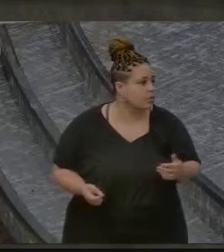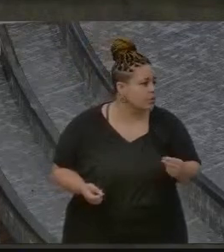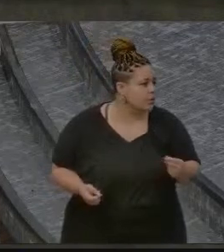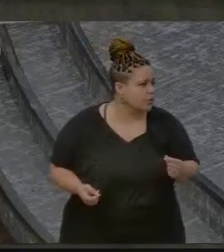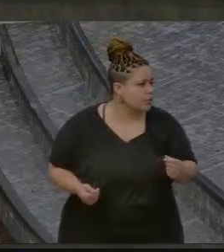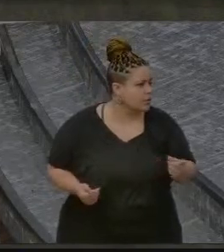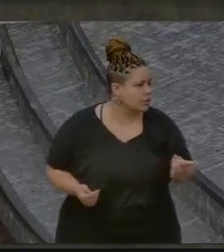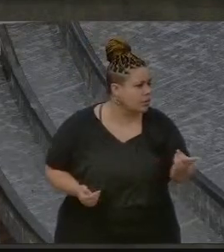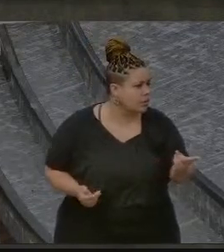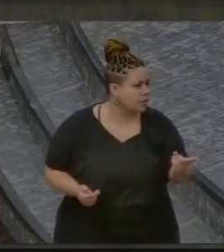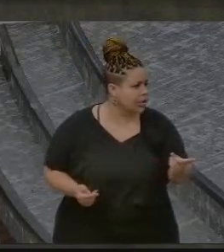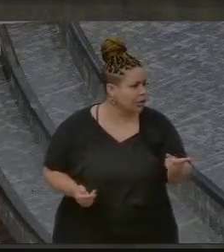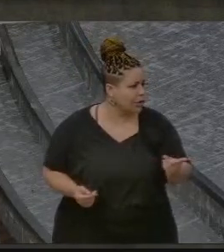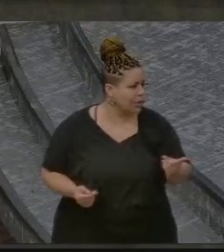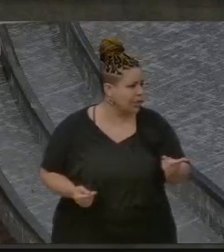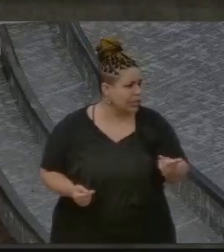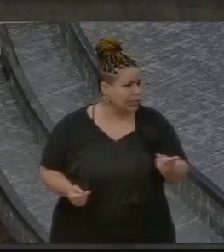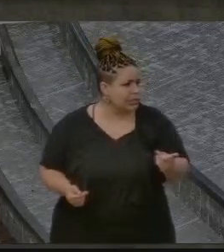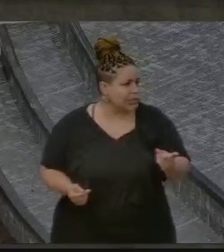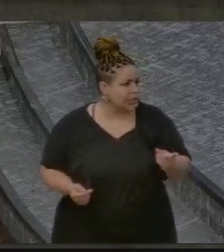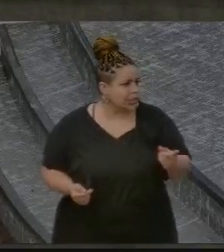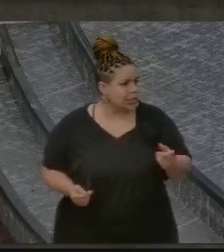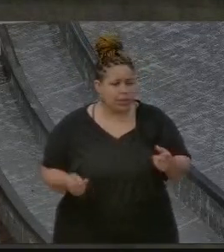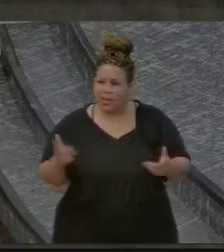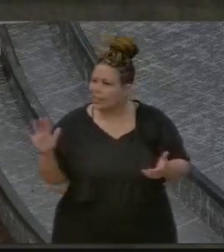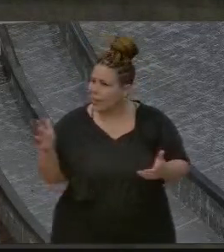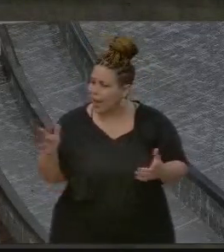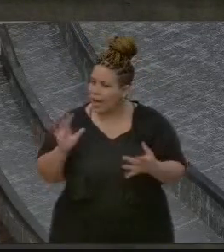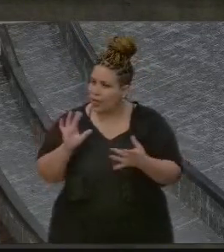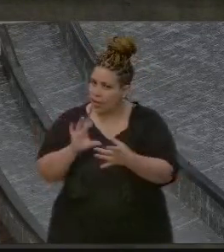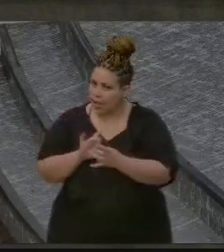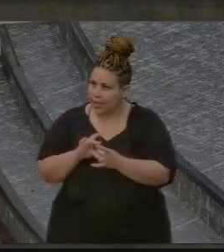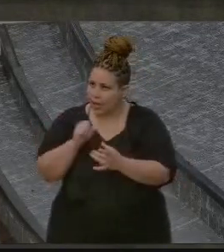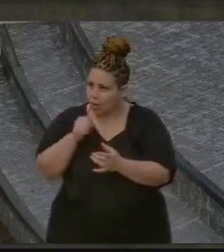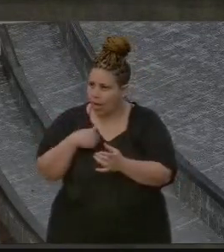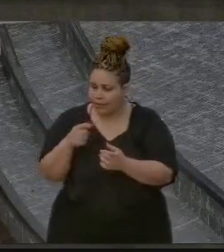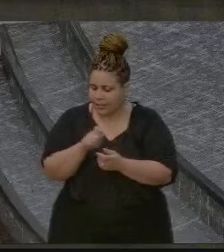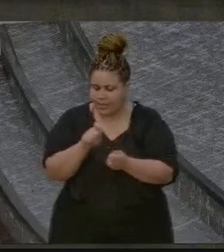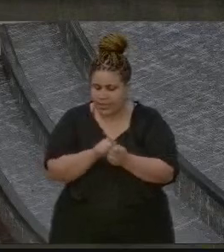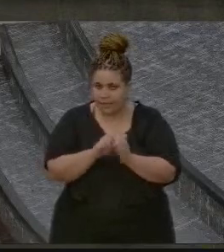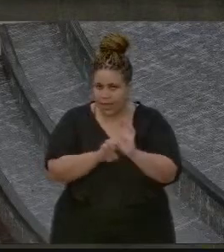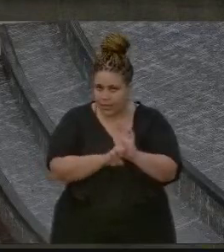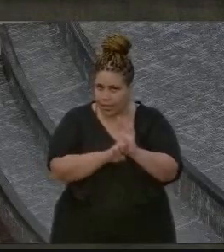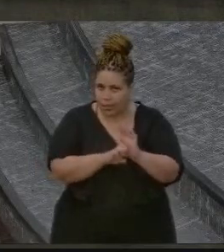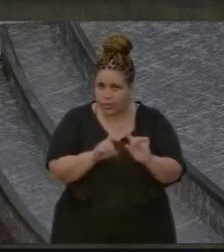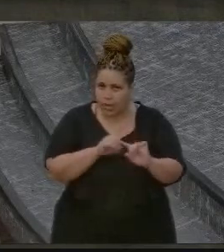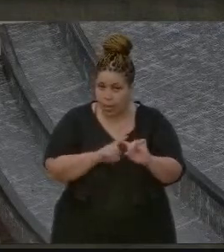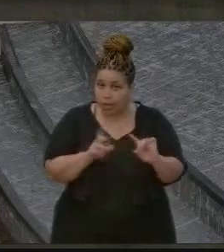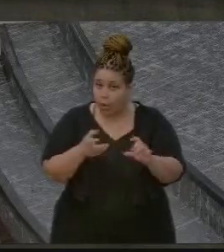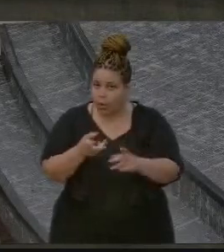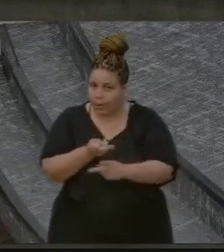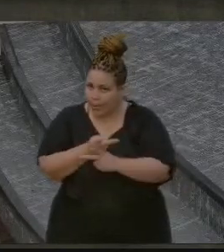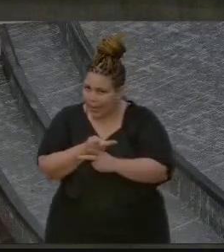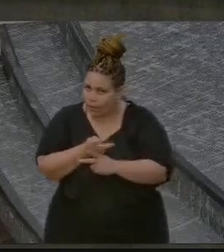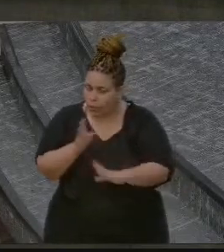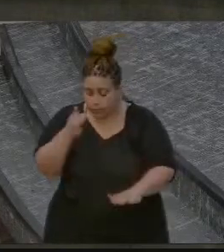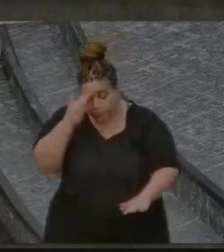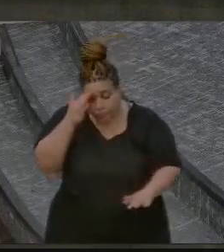And then sort of related to that, and I don't have any other specific examples, but I just want to be careful that